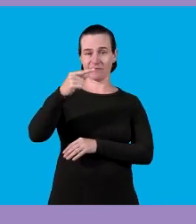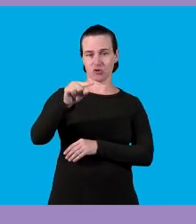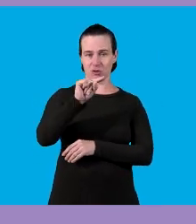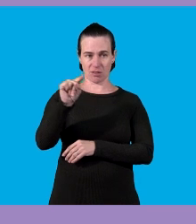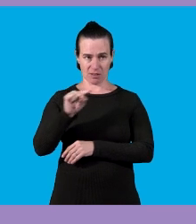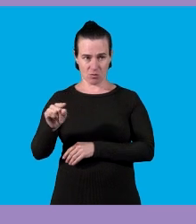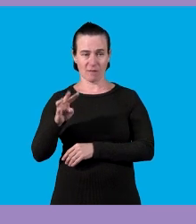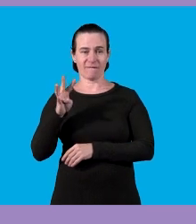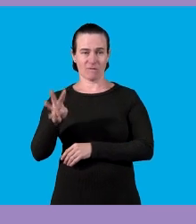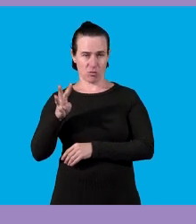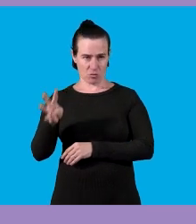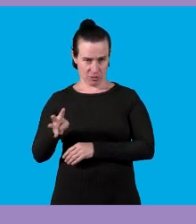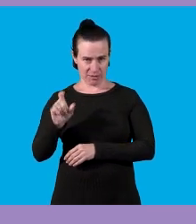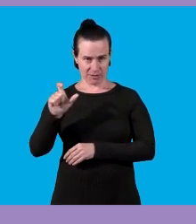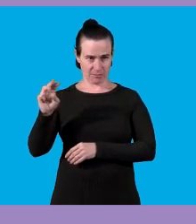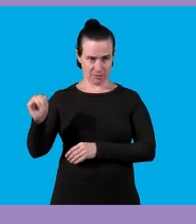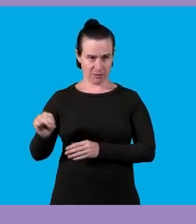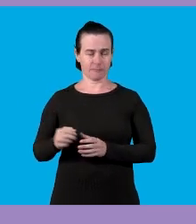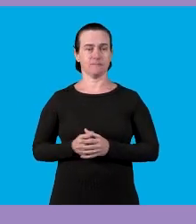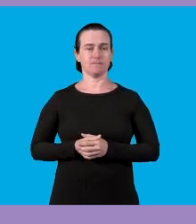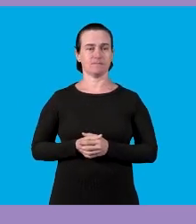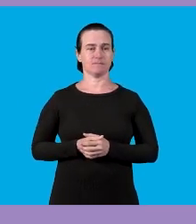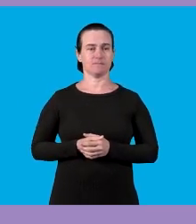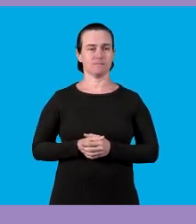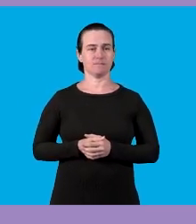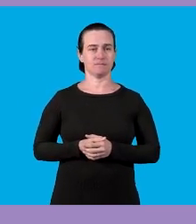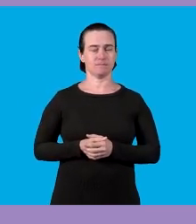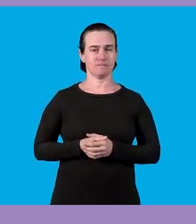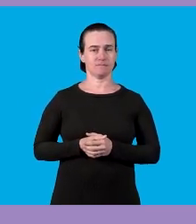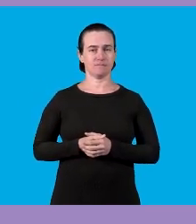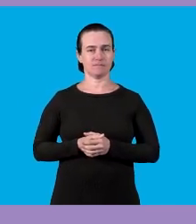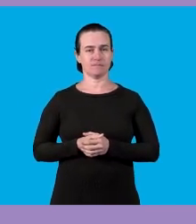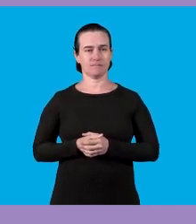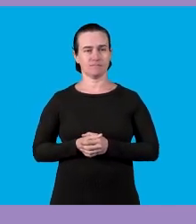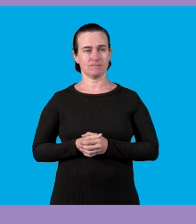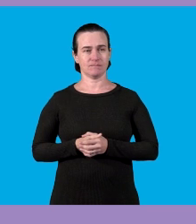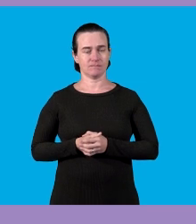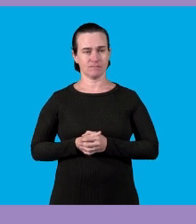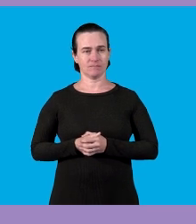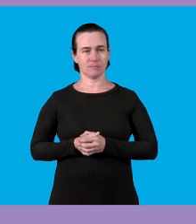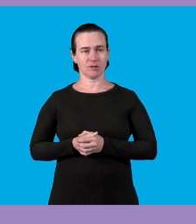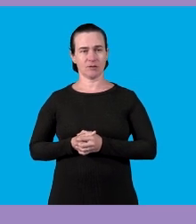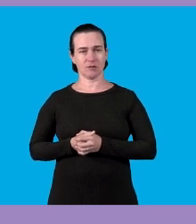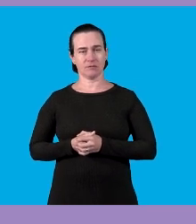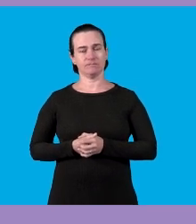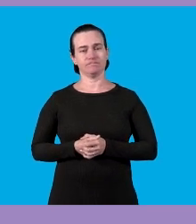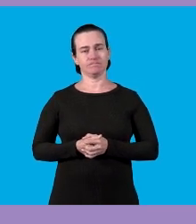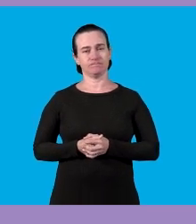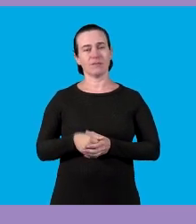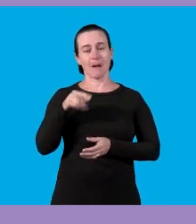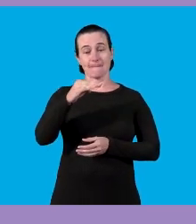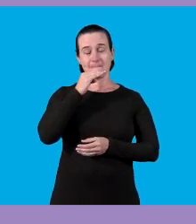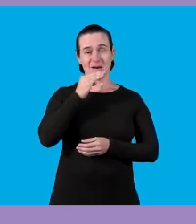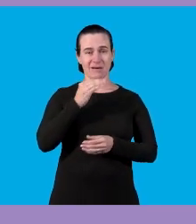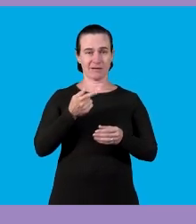FG will be equals to 14 centimeters based on proportion of the sides. These sides are in